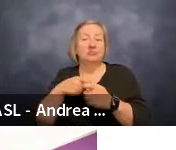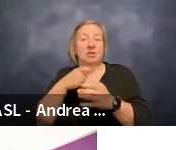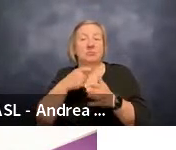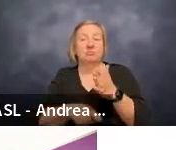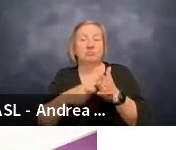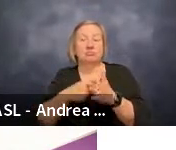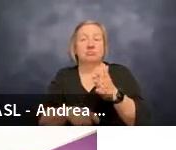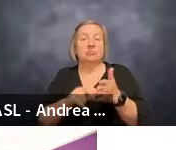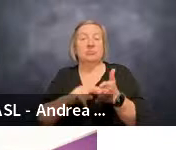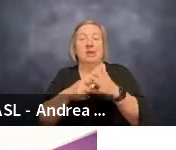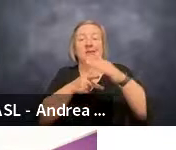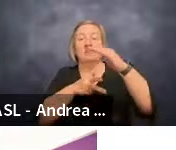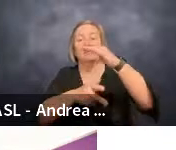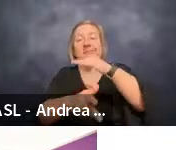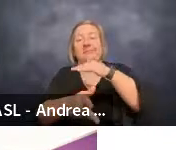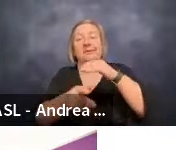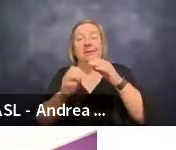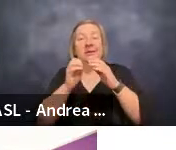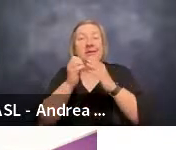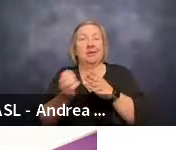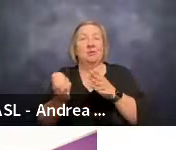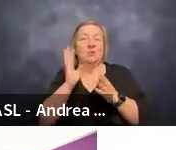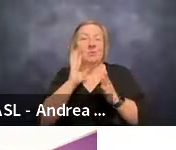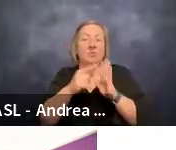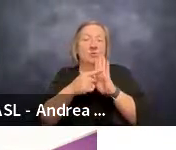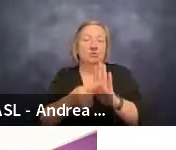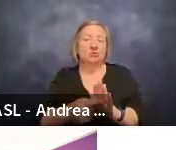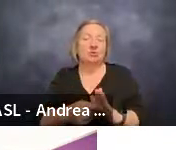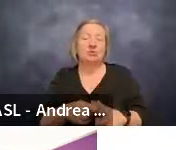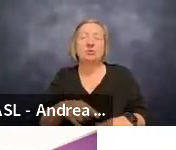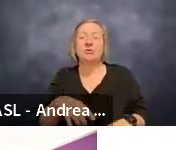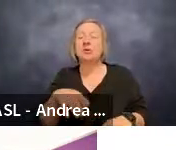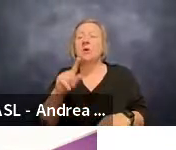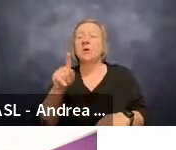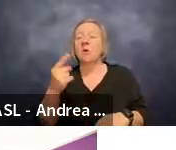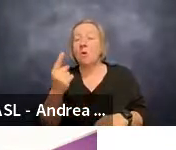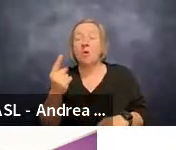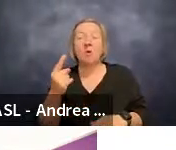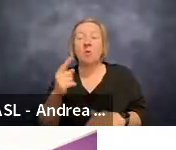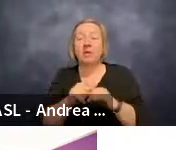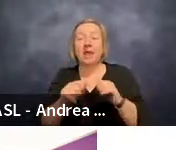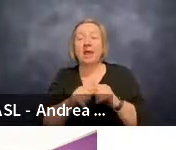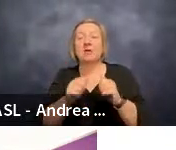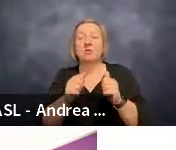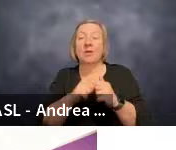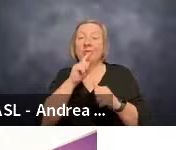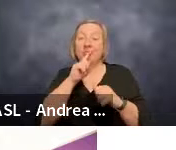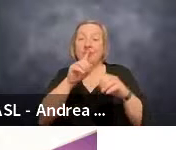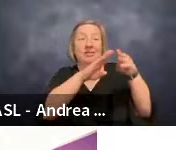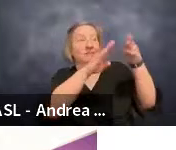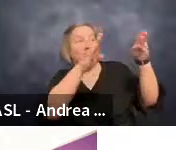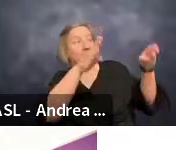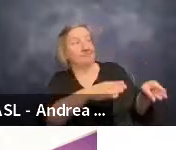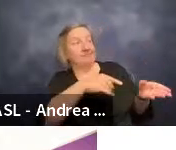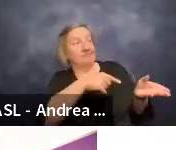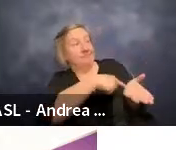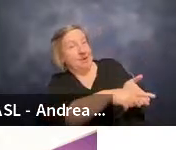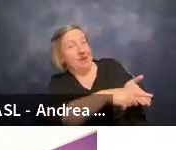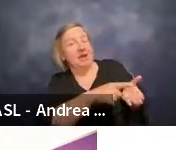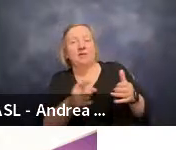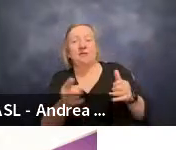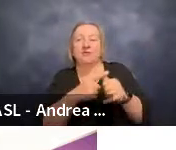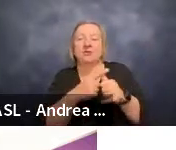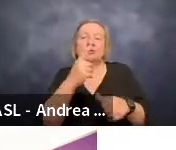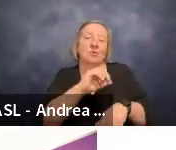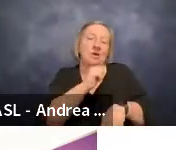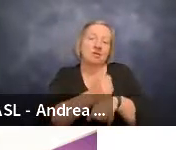under some of the equipment that I'm going to show you in a second. The only facility that has a toll booth is that first original